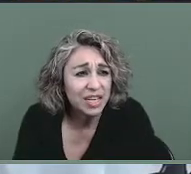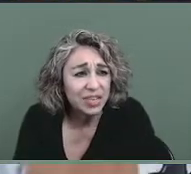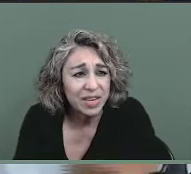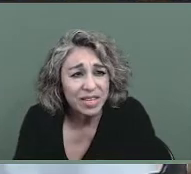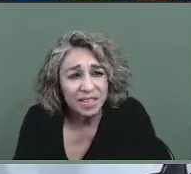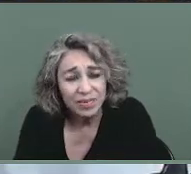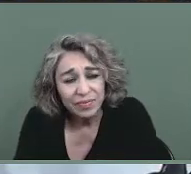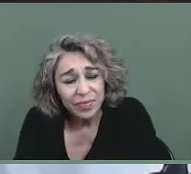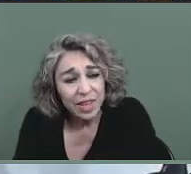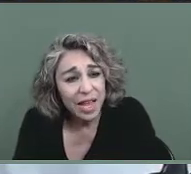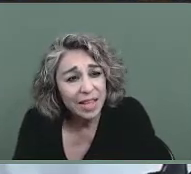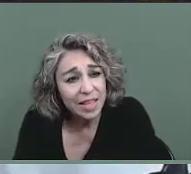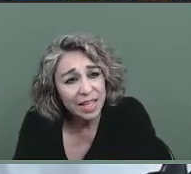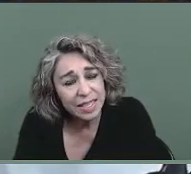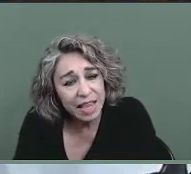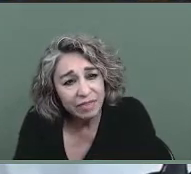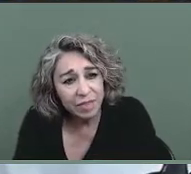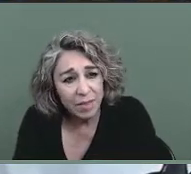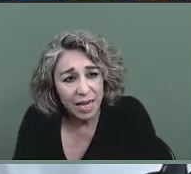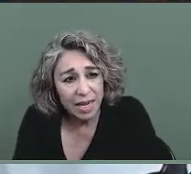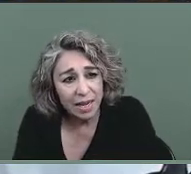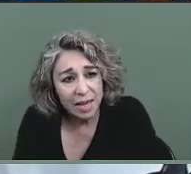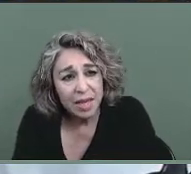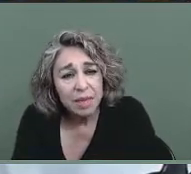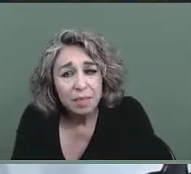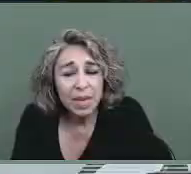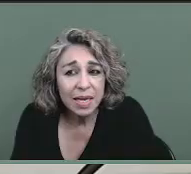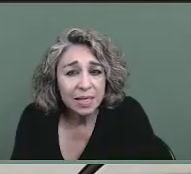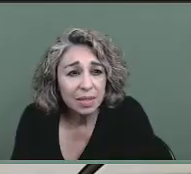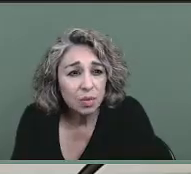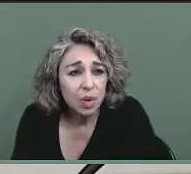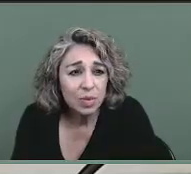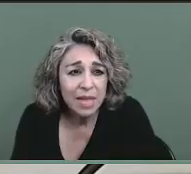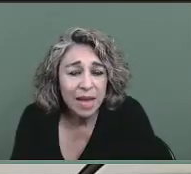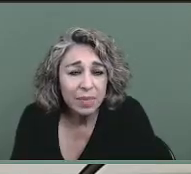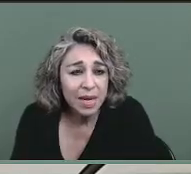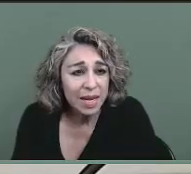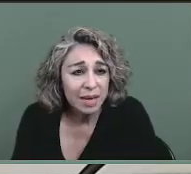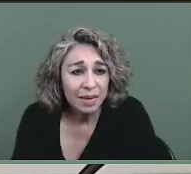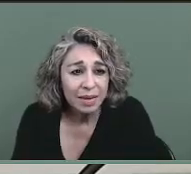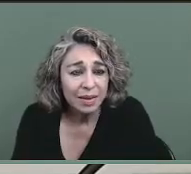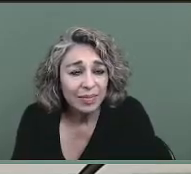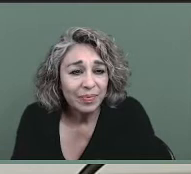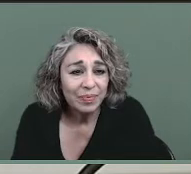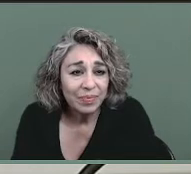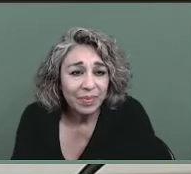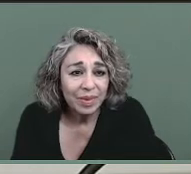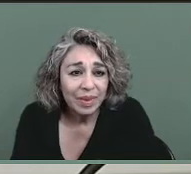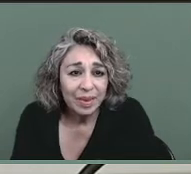as luxuries and that they saved the money because what was happening